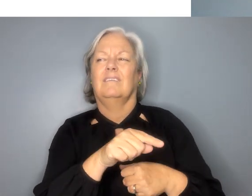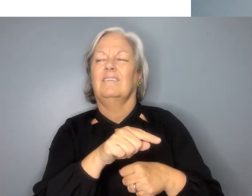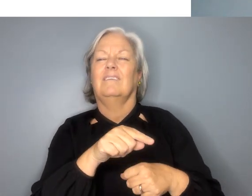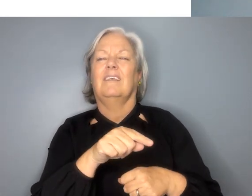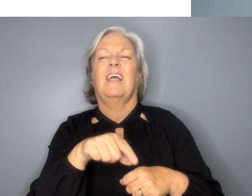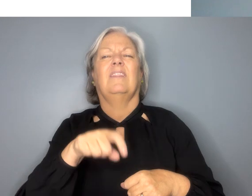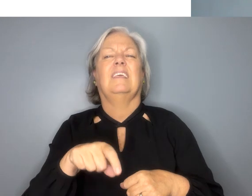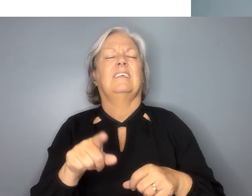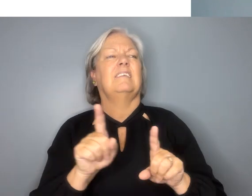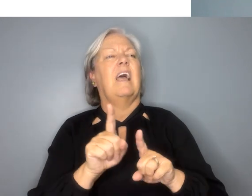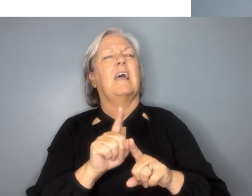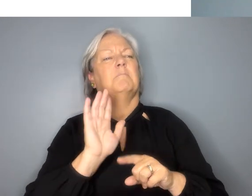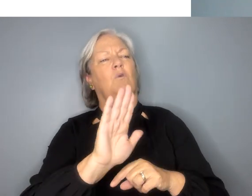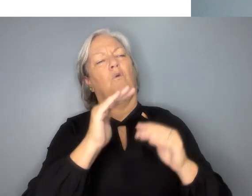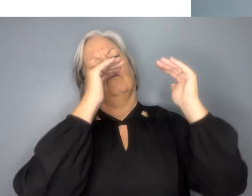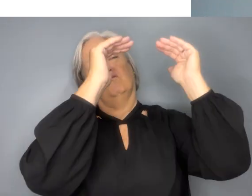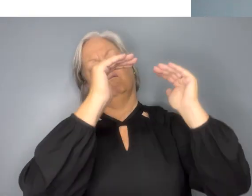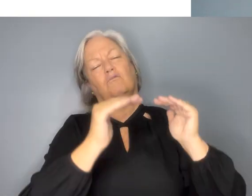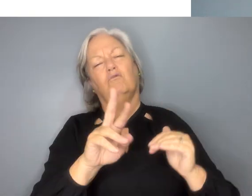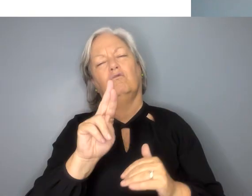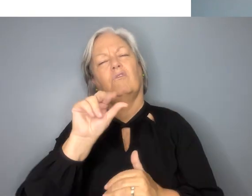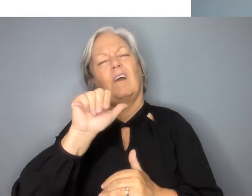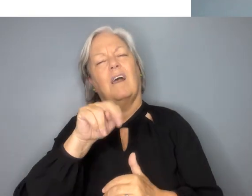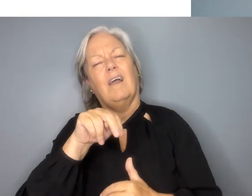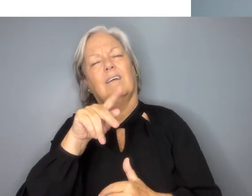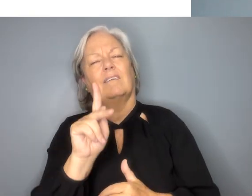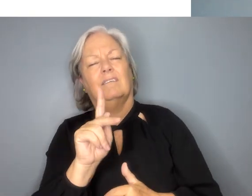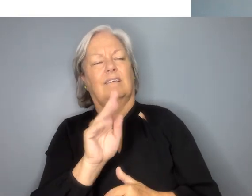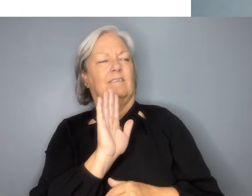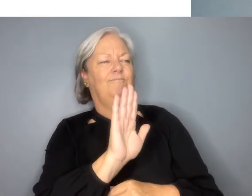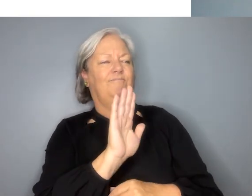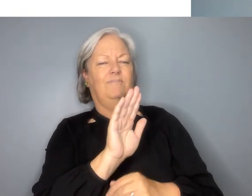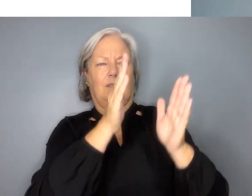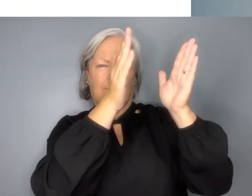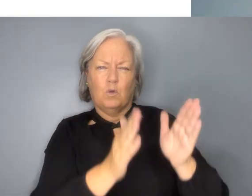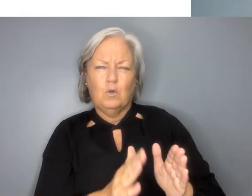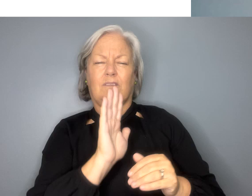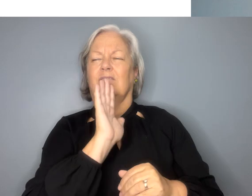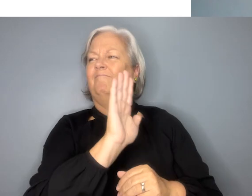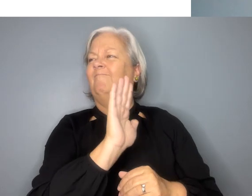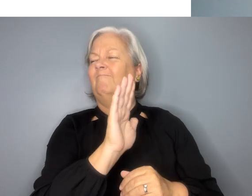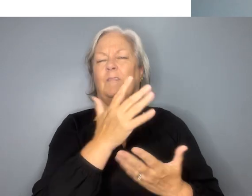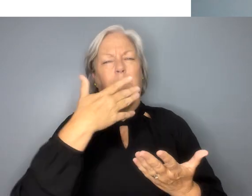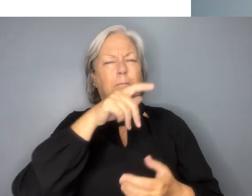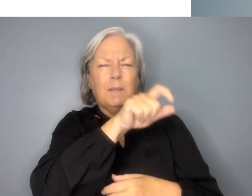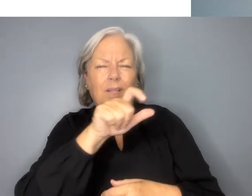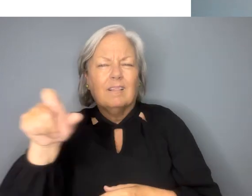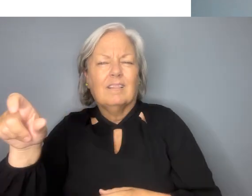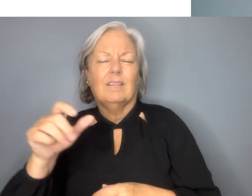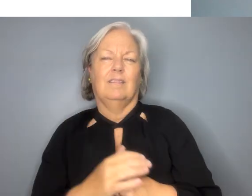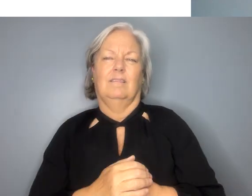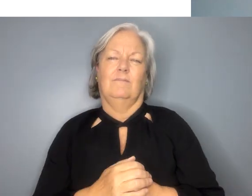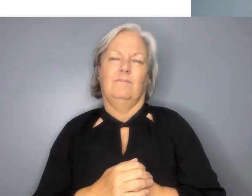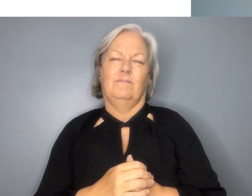need to label and to rank the human experience and the value of people based on our closeness